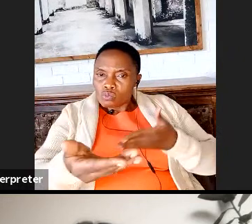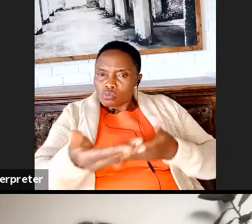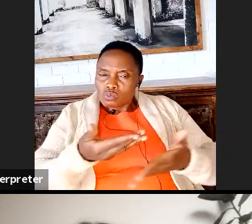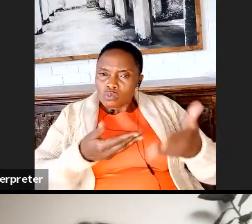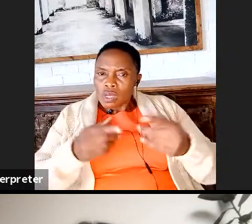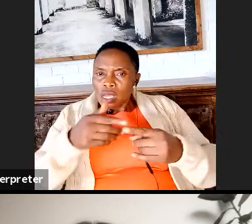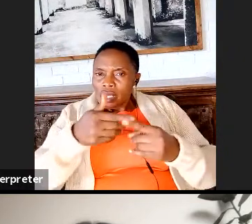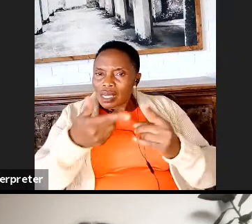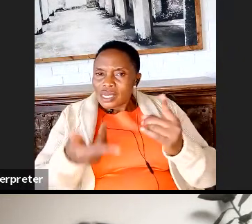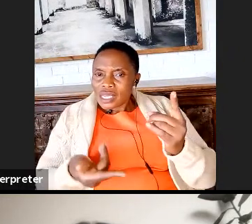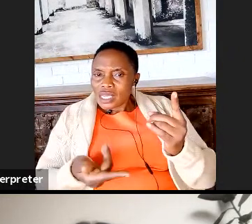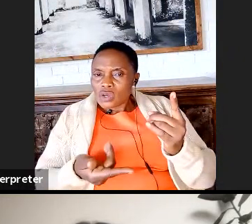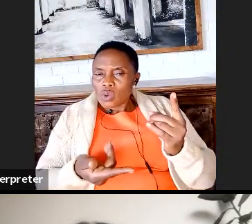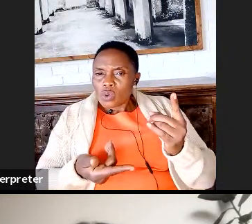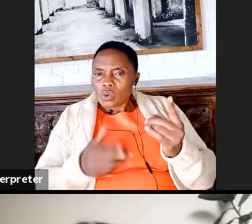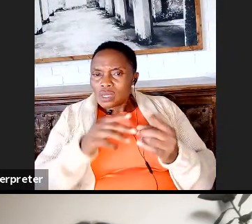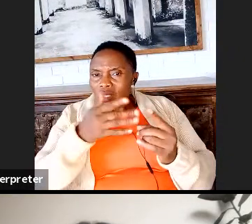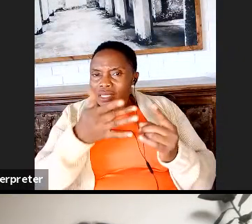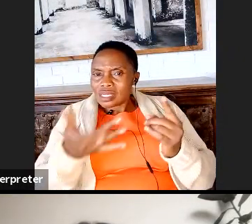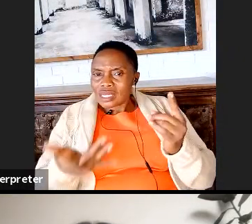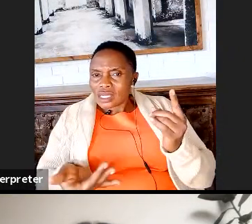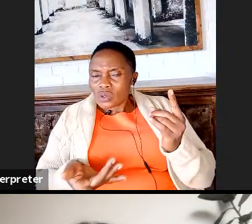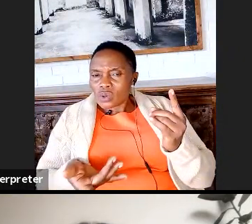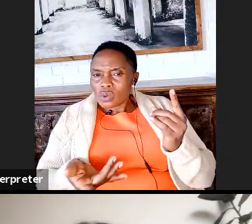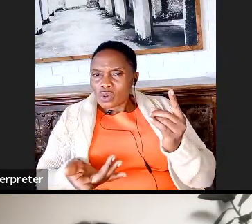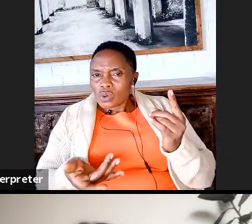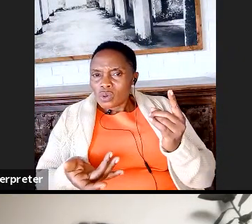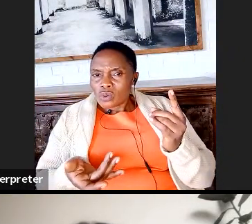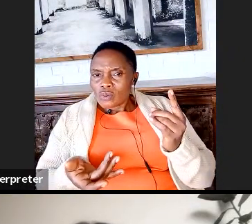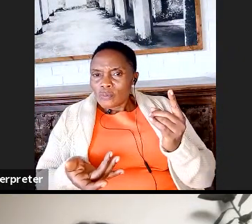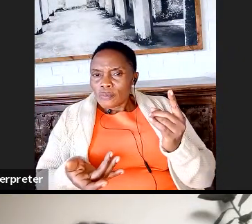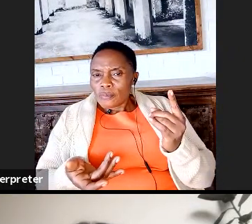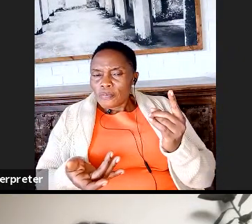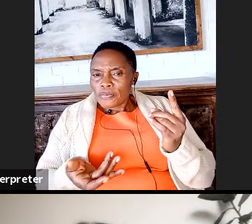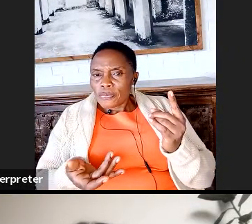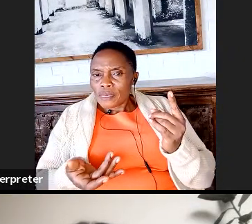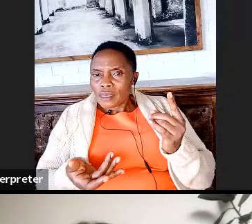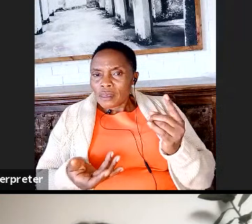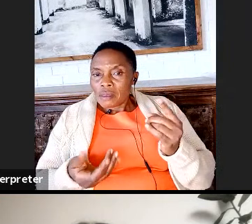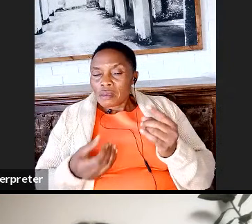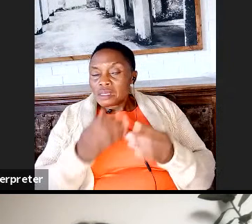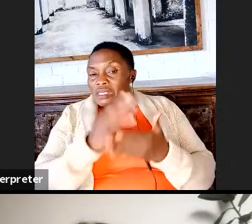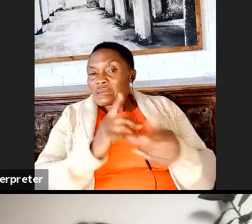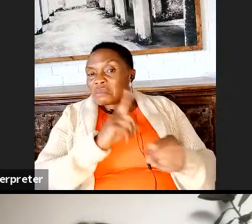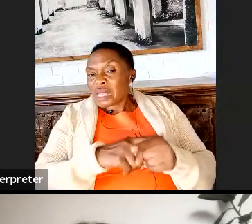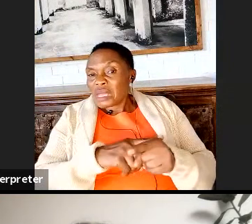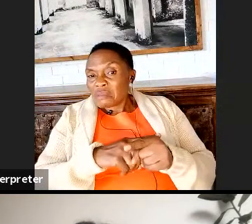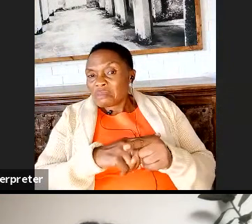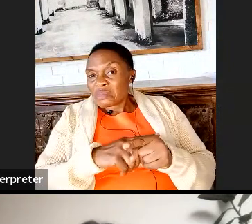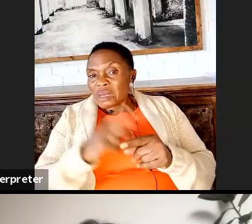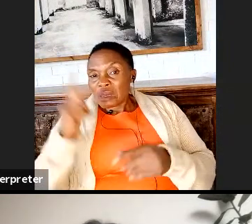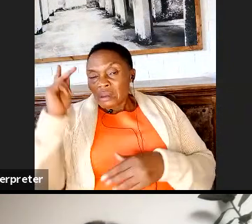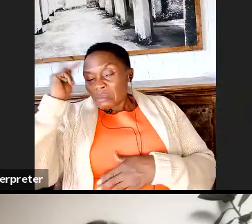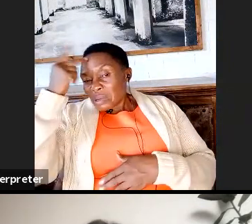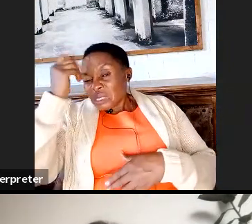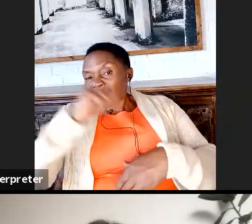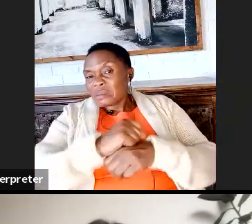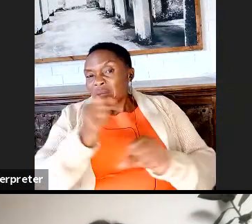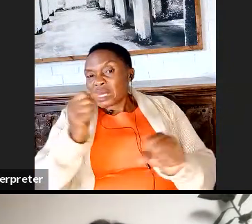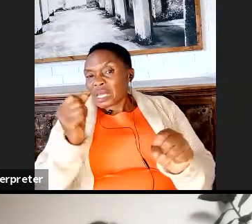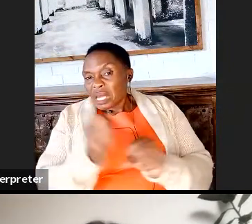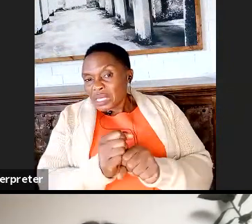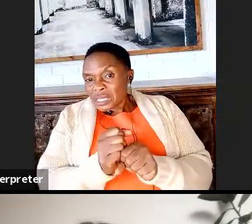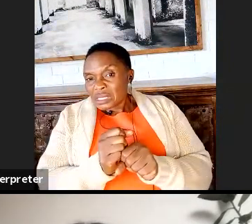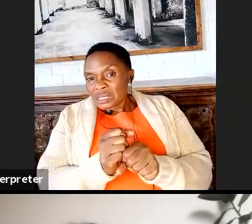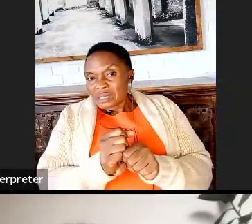advocacy. And sometimes politicians, lawmakers just capitalize on this lack of awareness. So